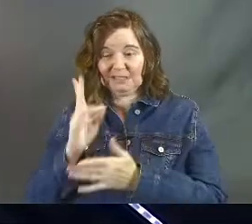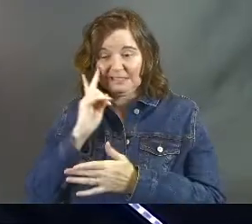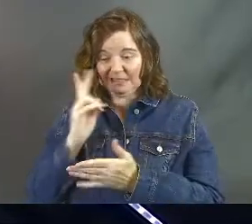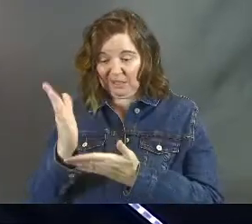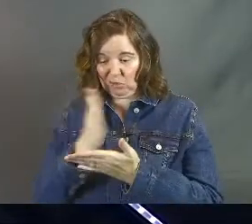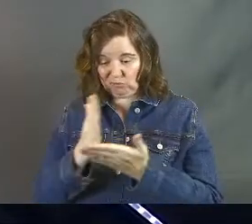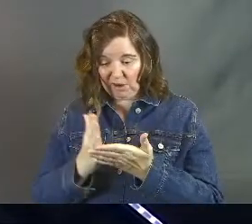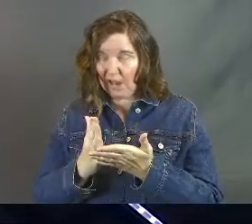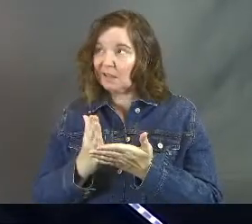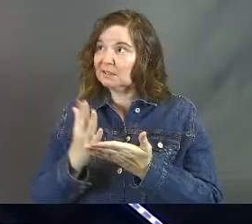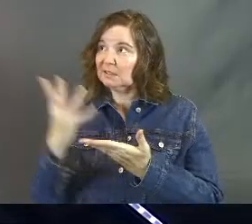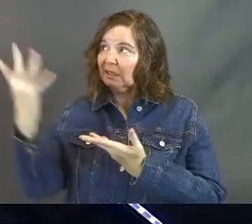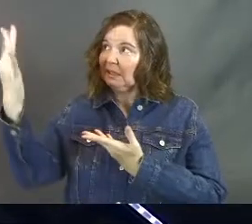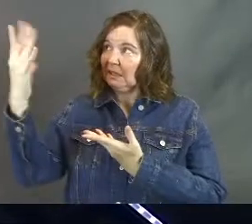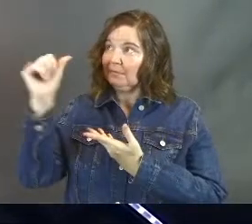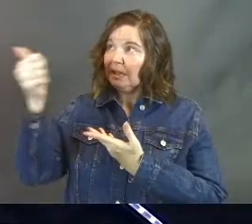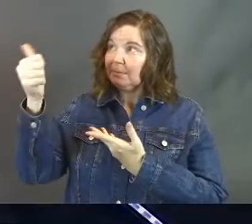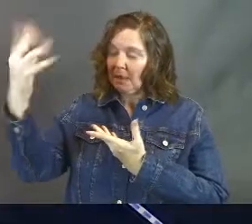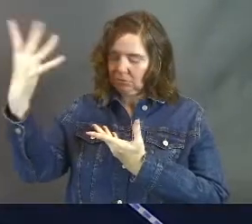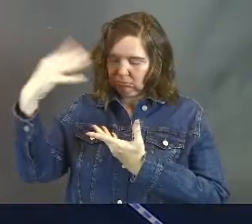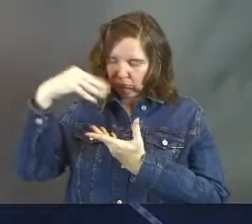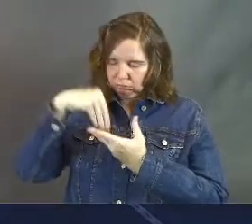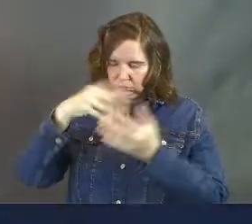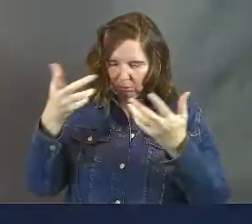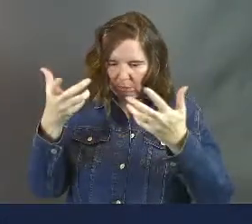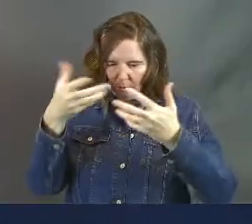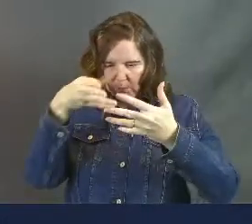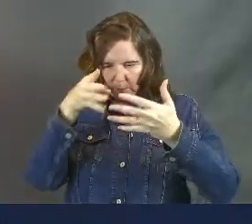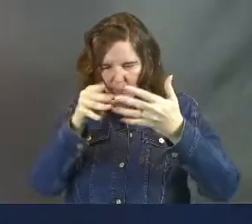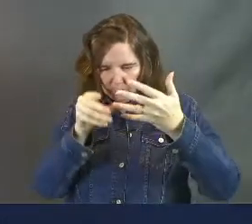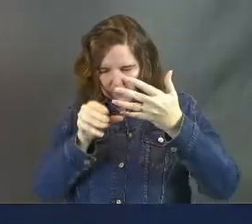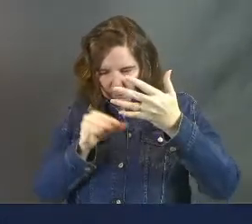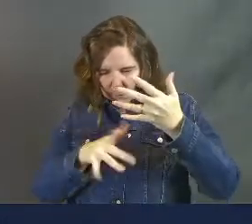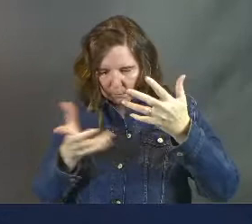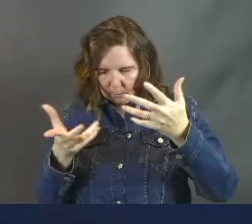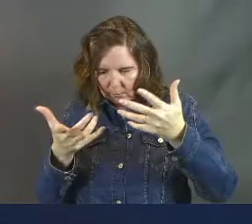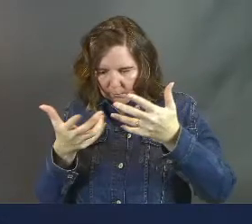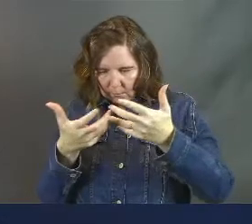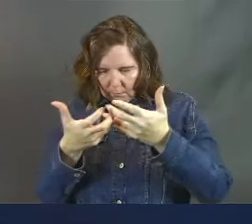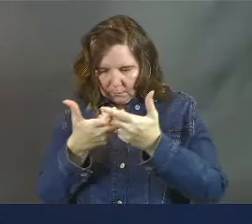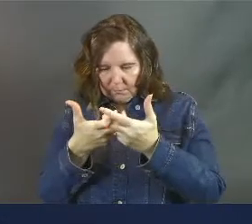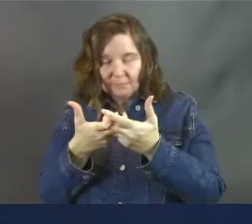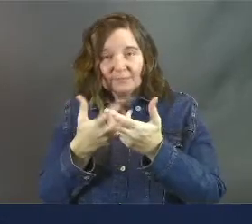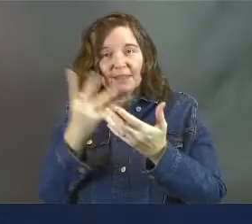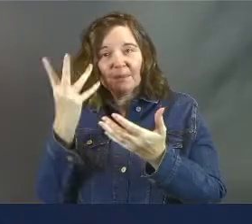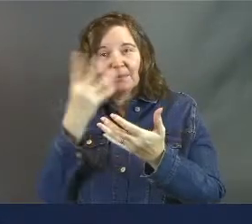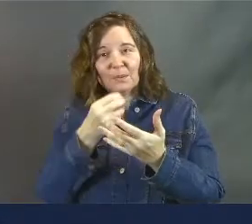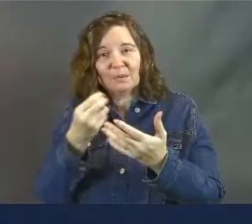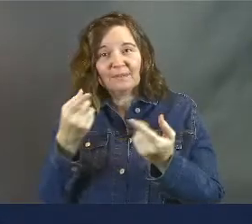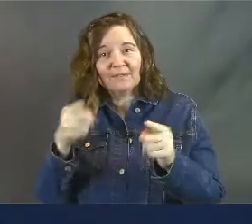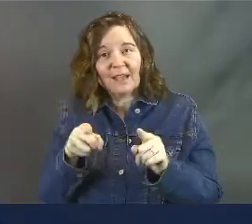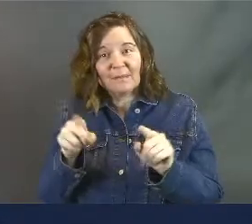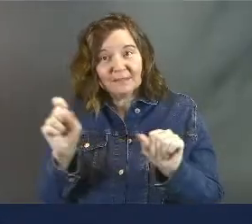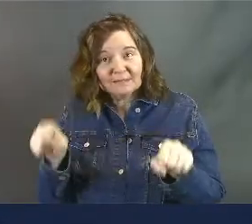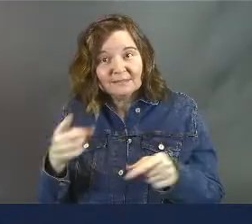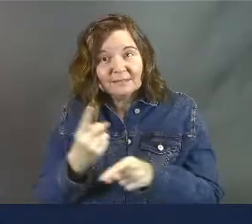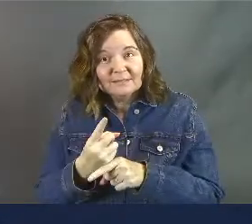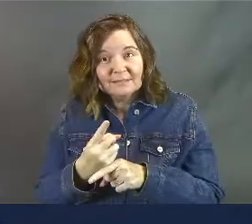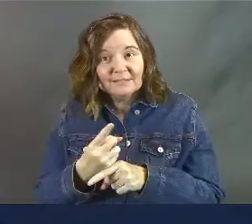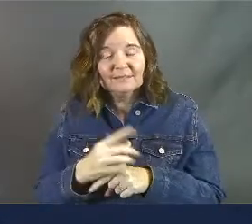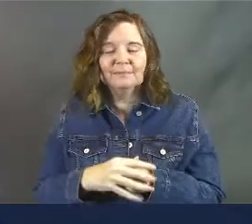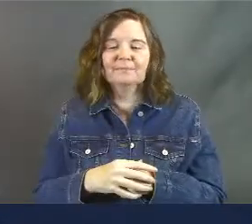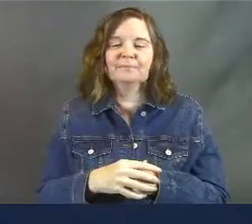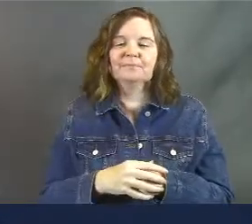the cracks, he'll fill it with himself, and maybe beauty will come out of the brokenness. Amen? Amen. That's what he has for us.